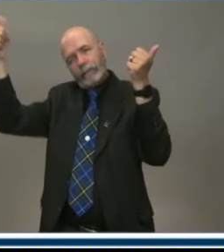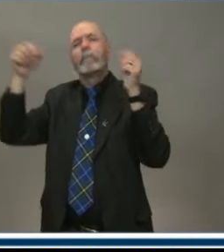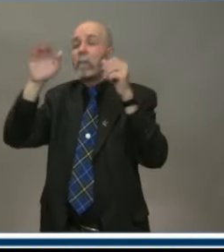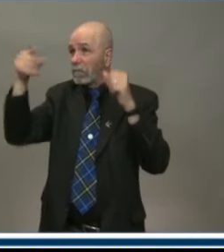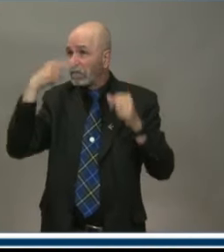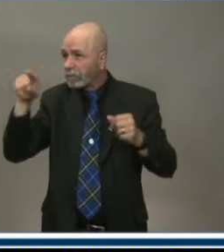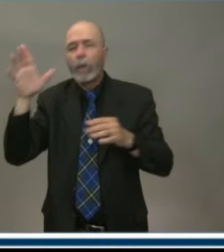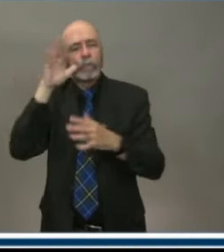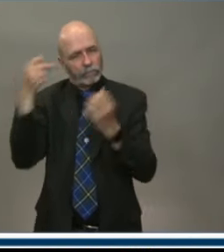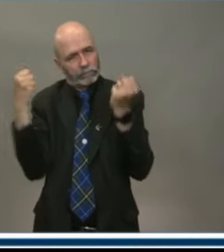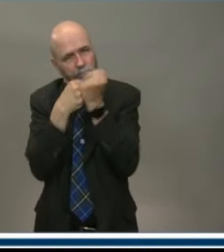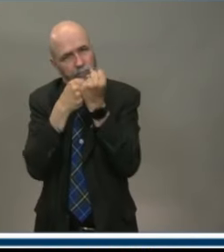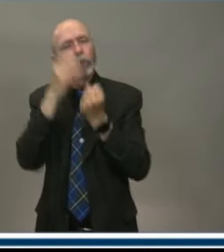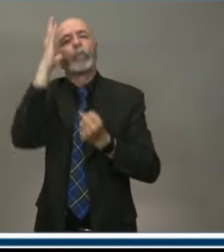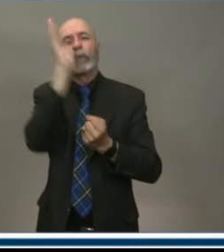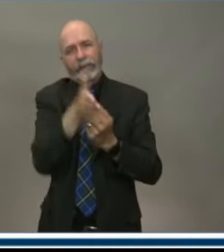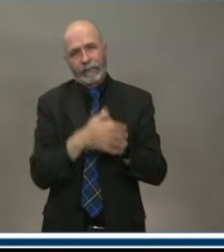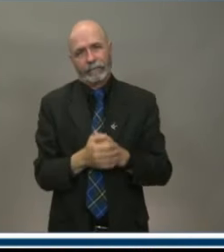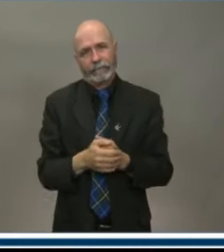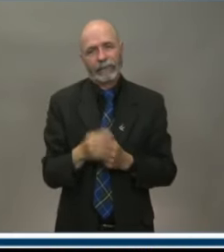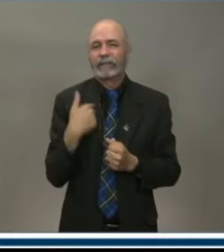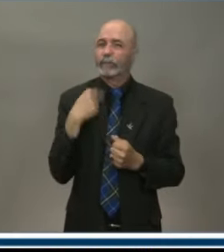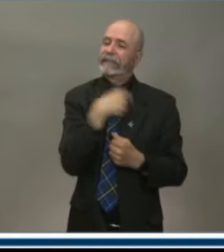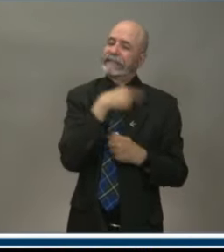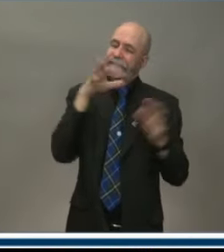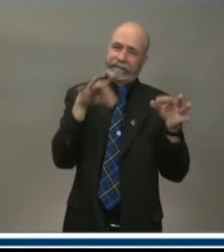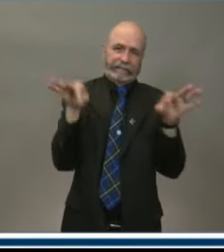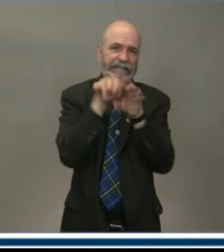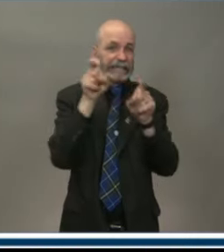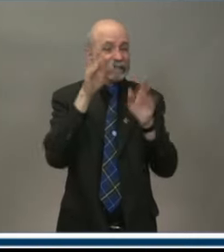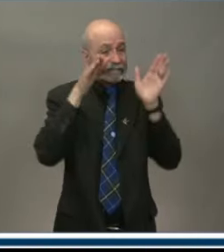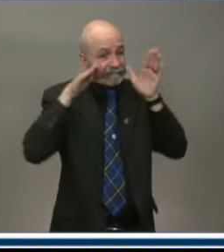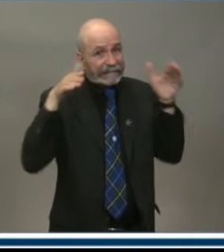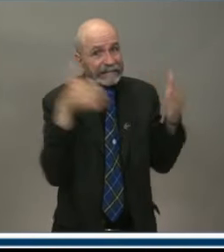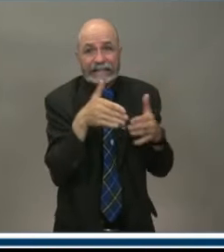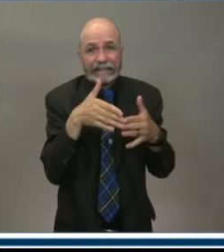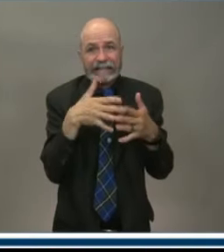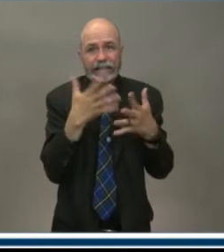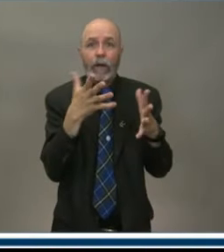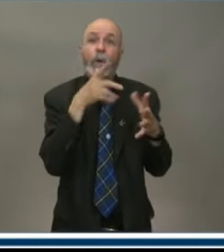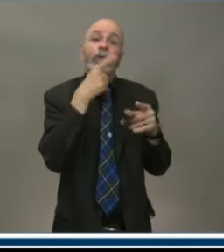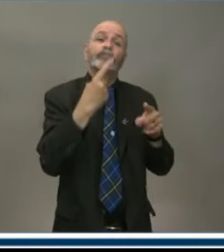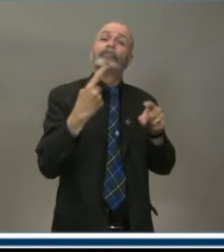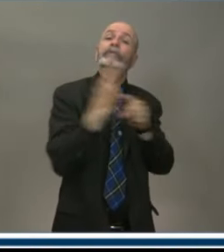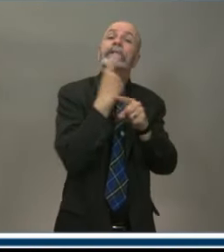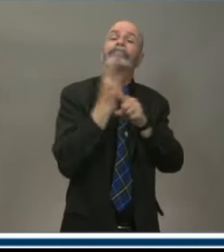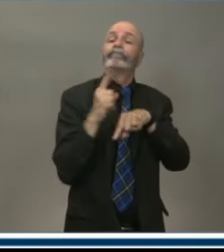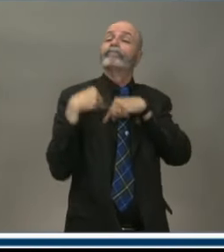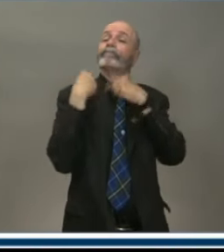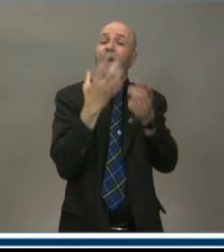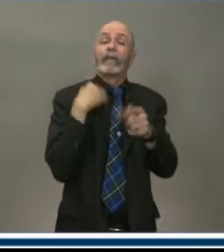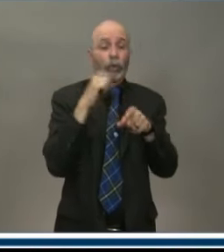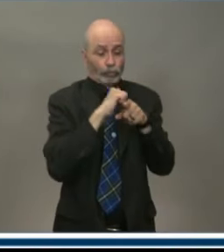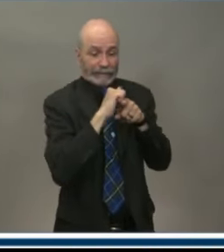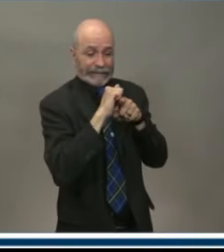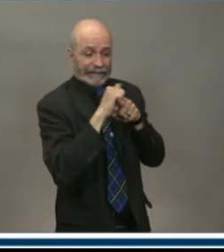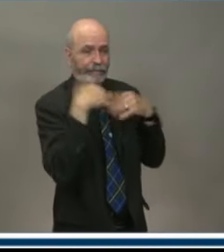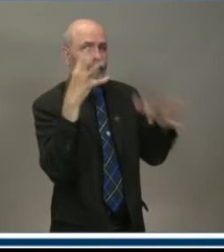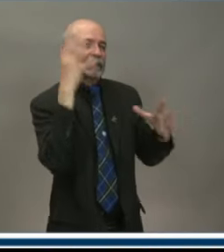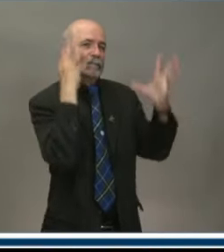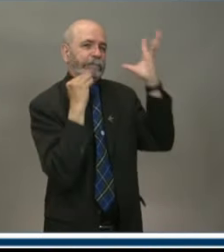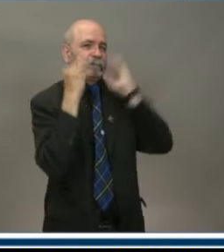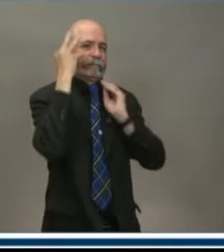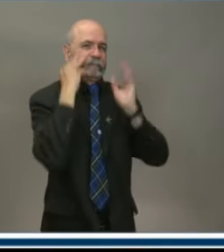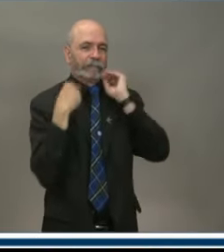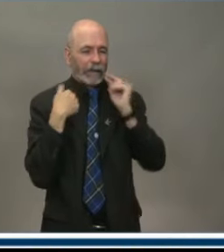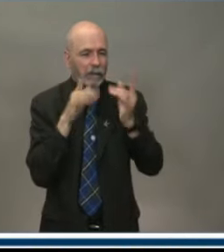So if we need to actually focus those who have the appropriate training to do the actual contact tracing and follow up, and allow them to focus